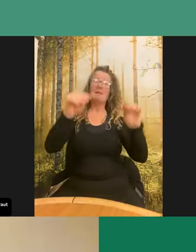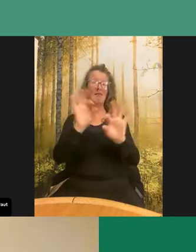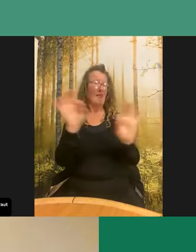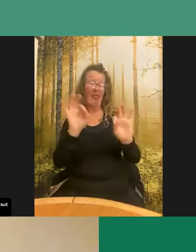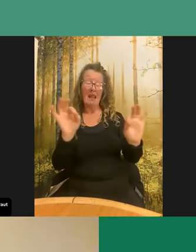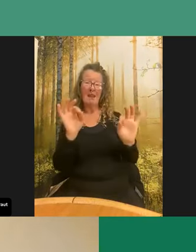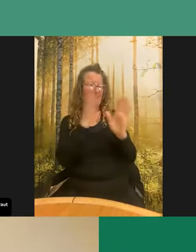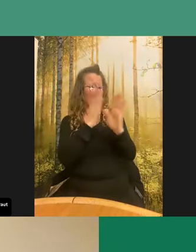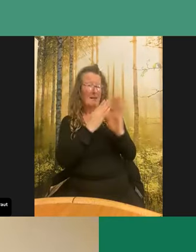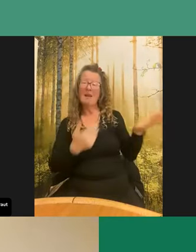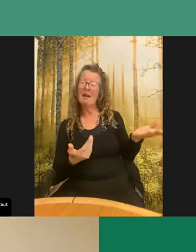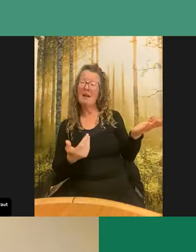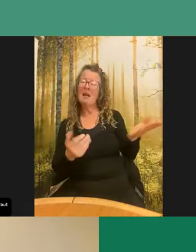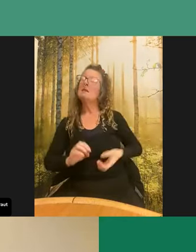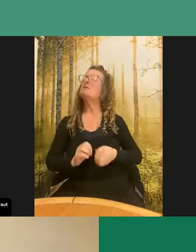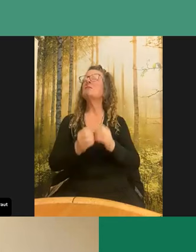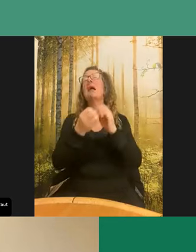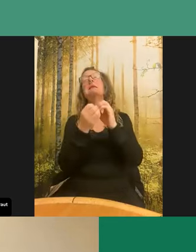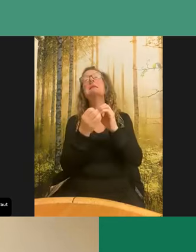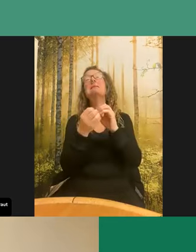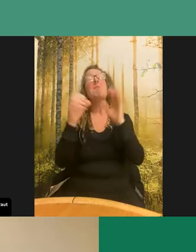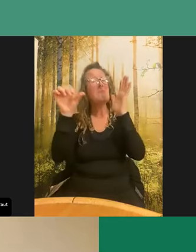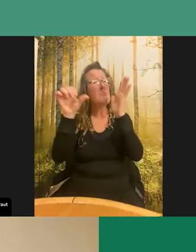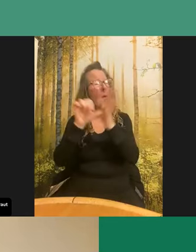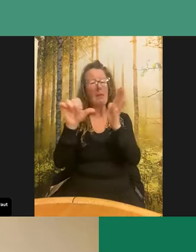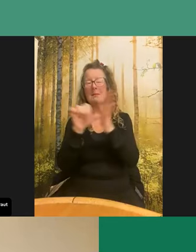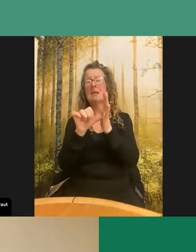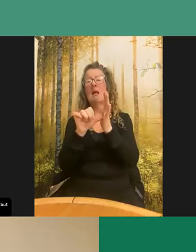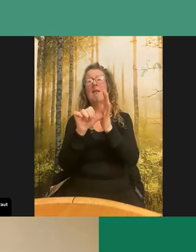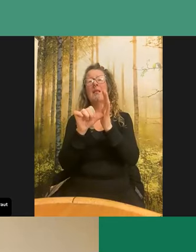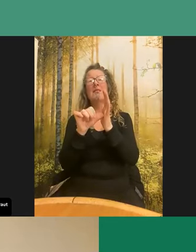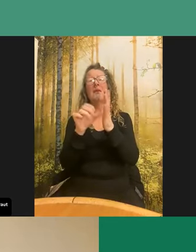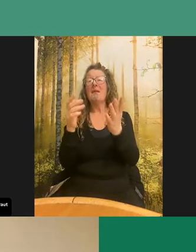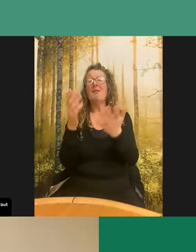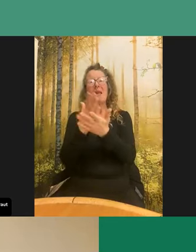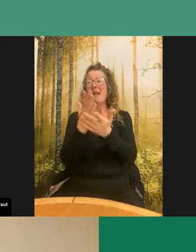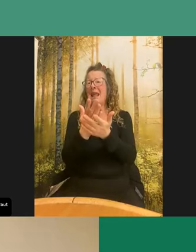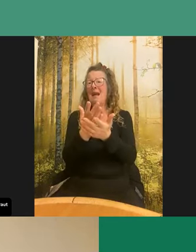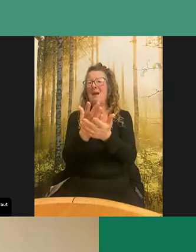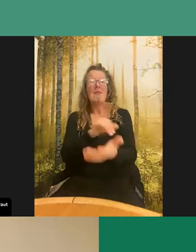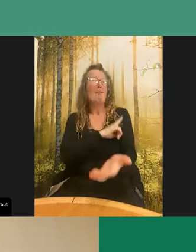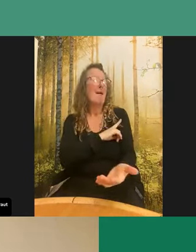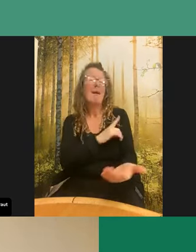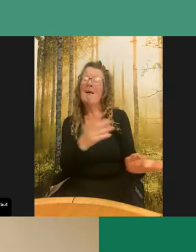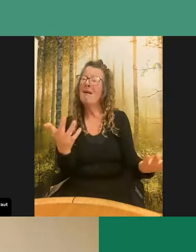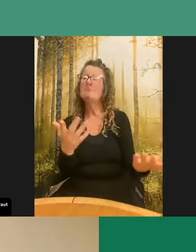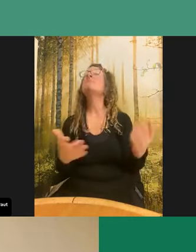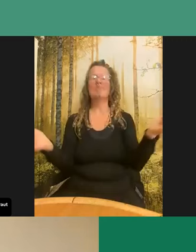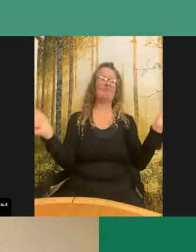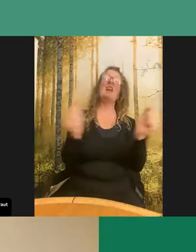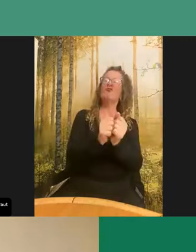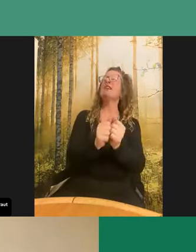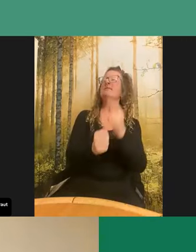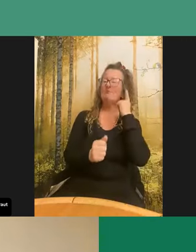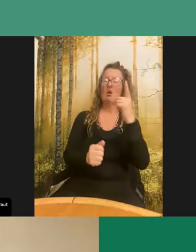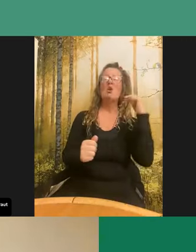it's created problems that need not have existed. 100%. Definitely. I think it would change the